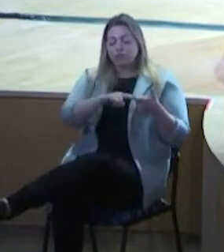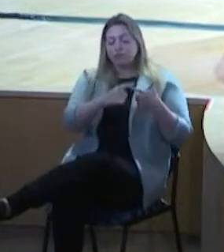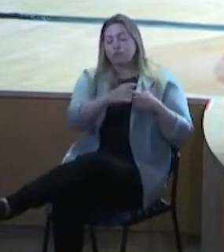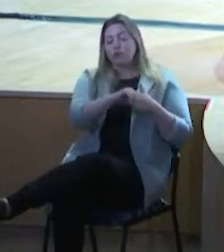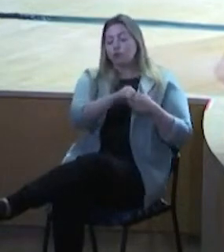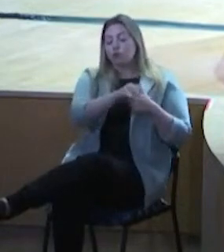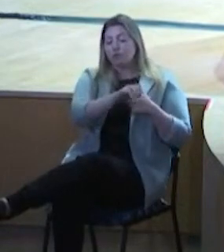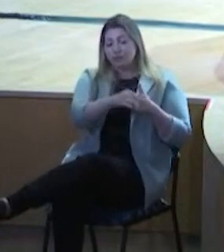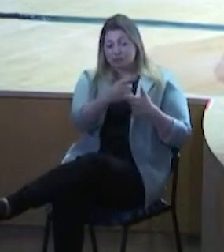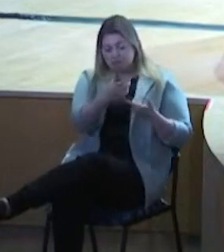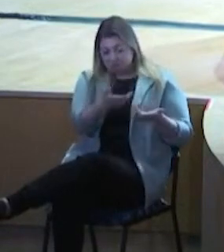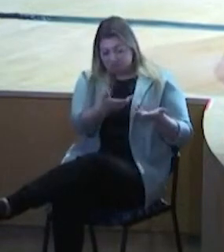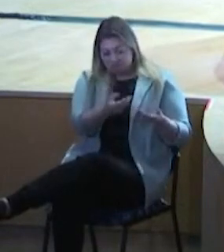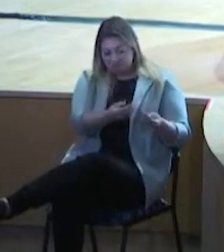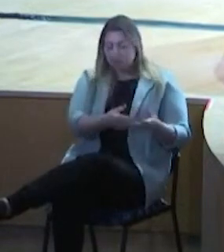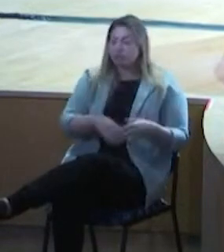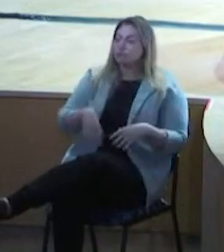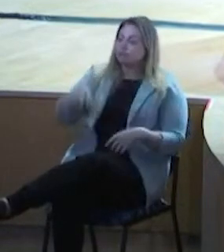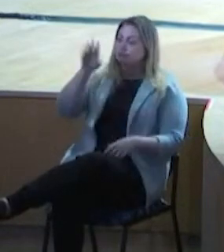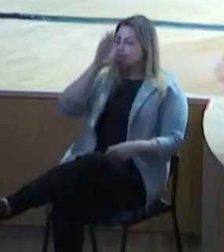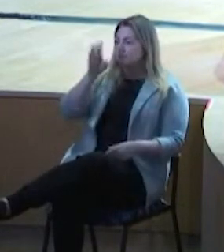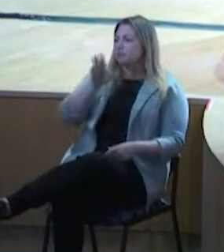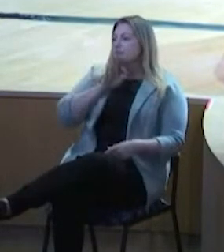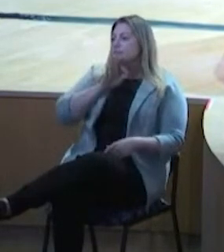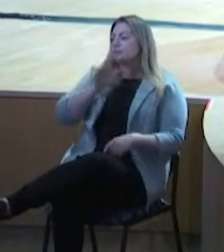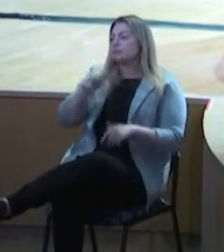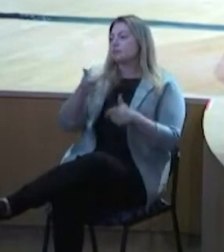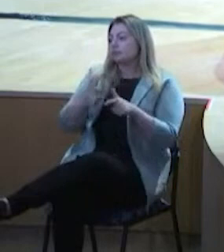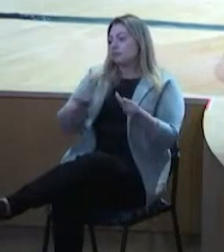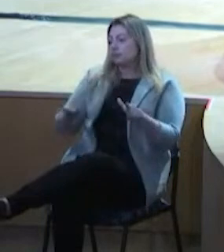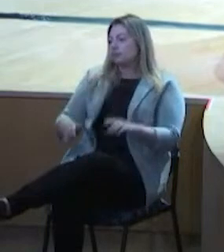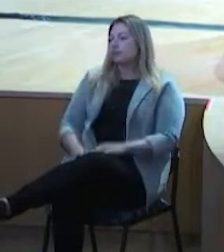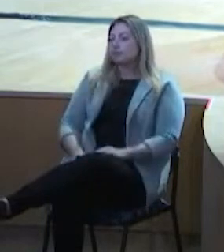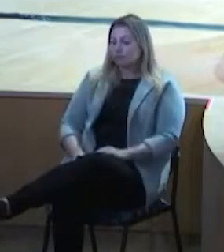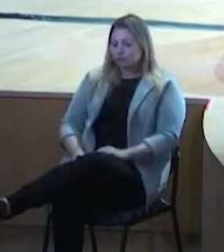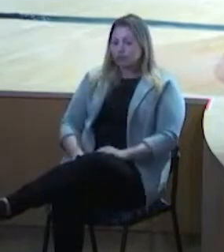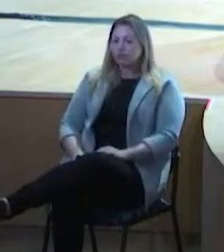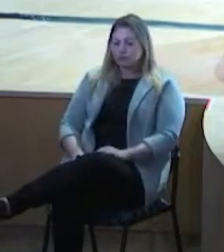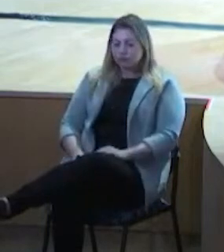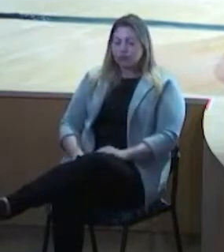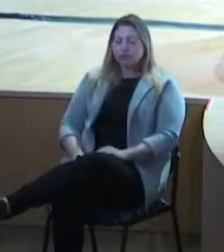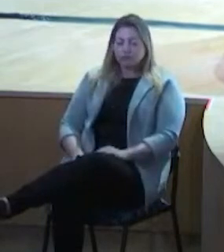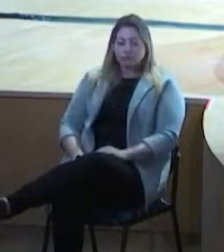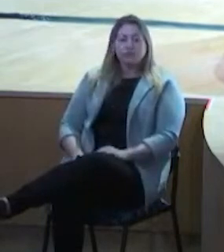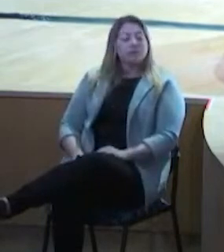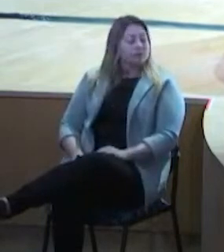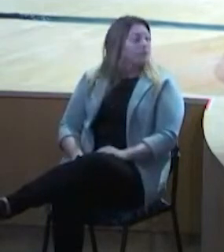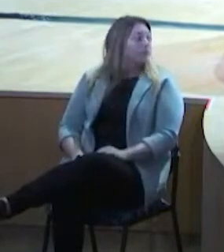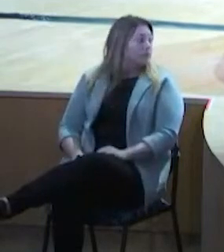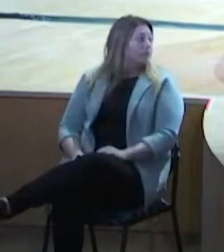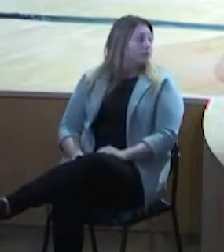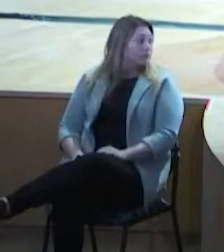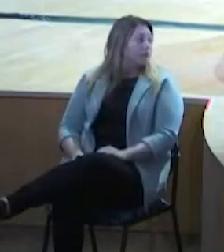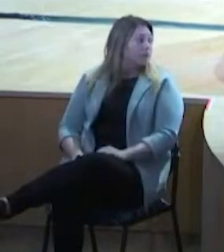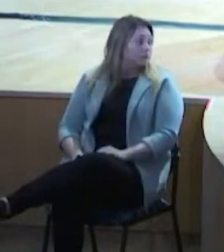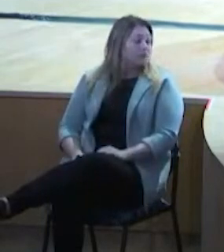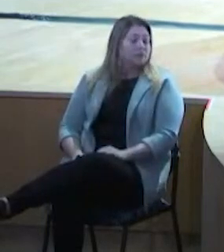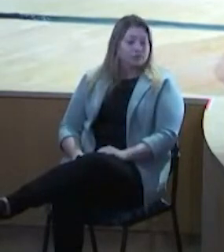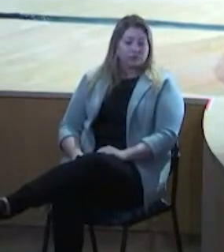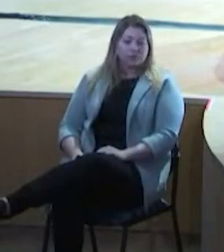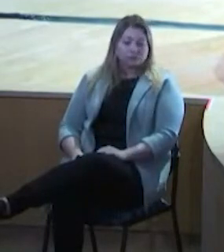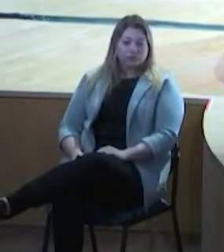you? Aloha mai kako, o wao Joey, Kalanakilaokalāhui, Palupe, no kahalu'u o ahu mai